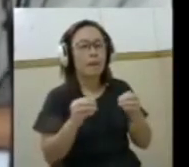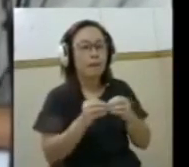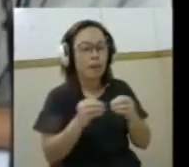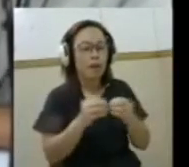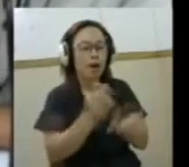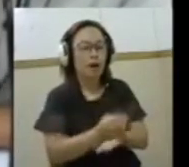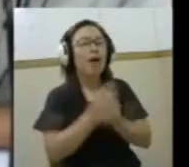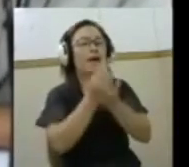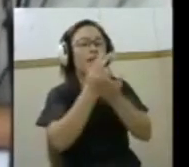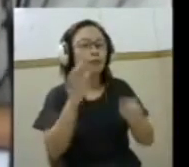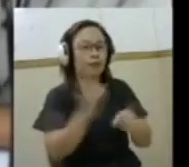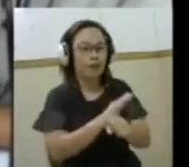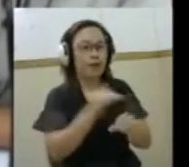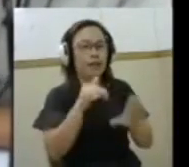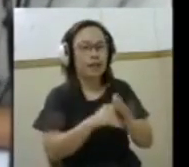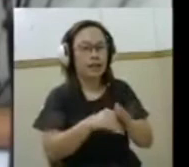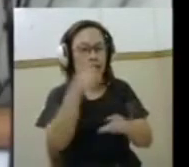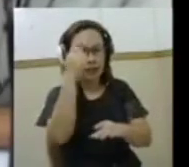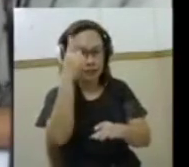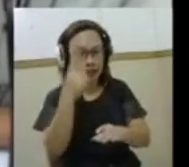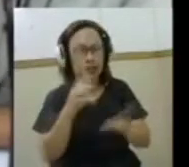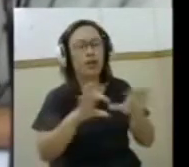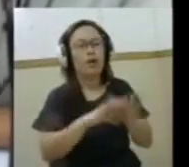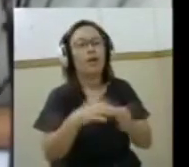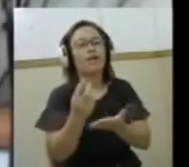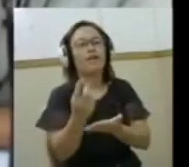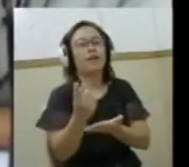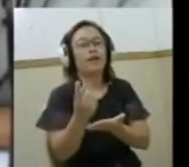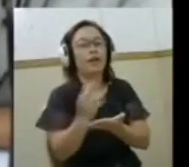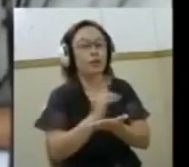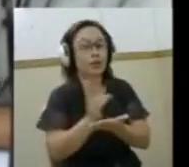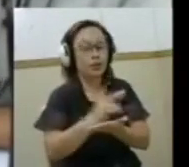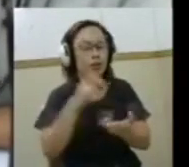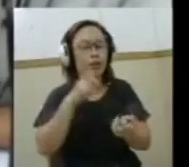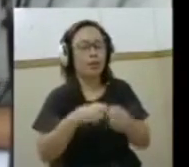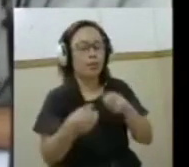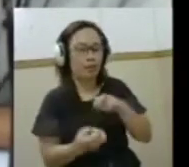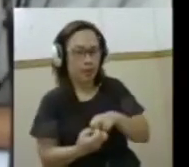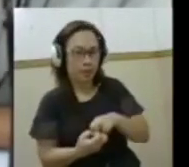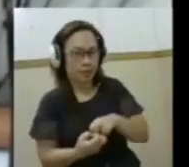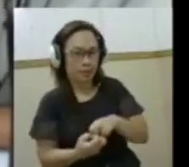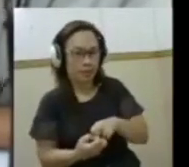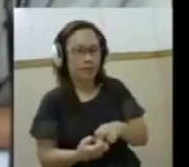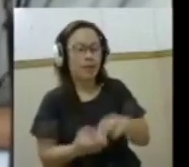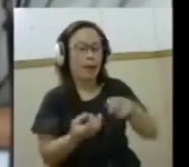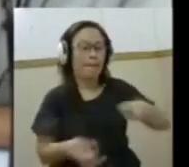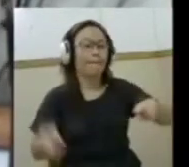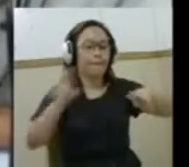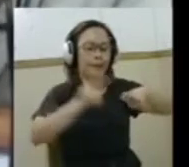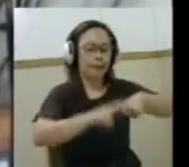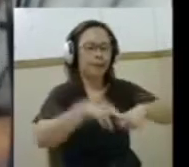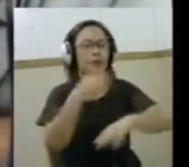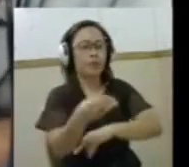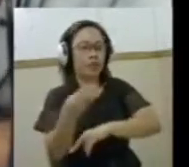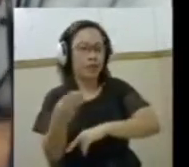more comprehensive understanding of the research problem. That's right, This Ma'am Ange. contains supplementary